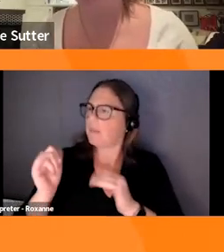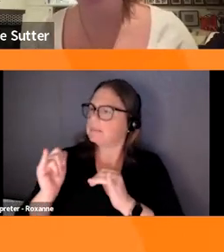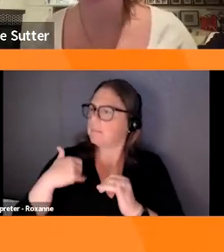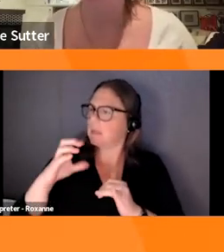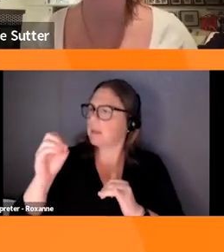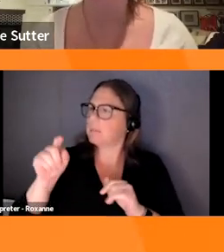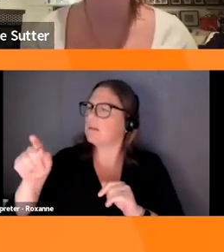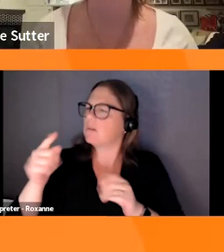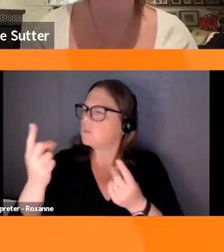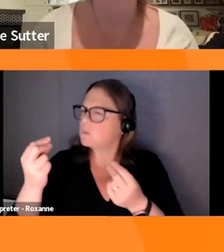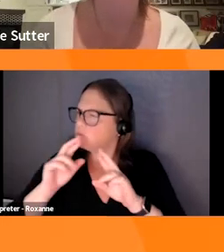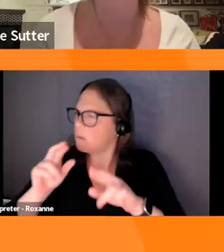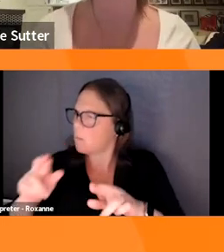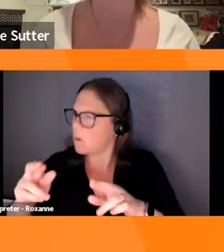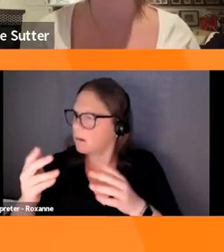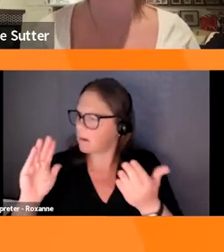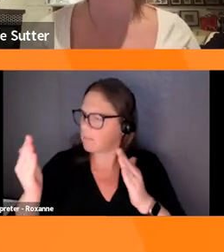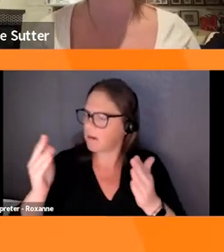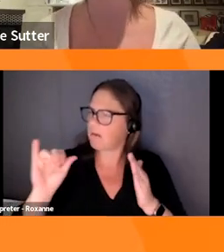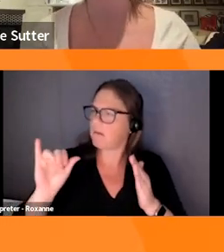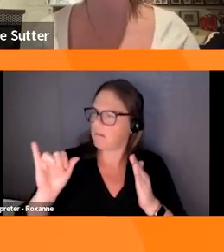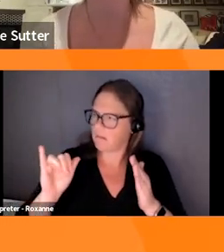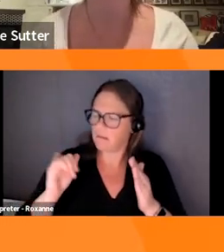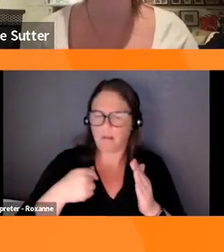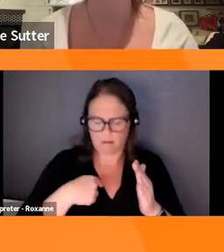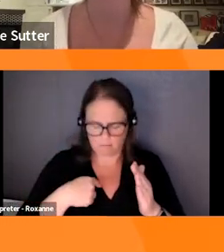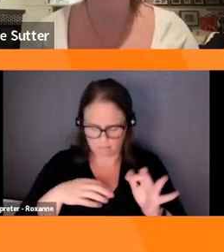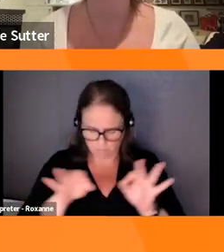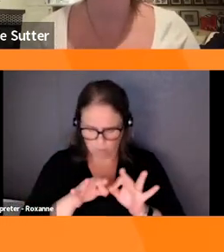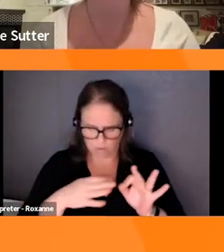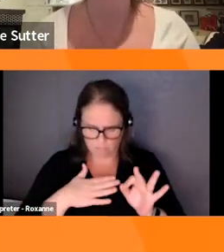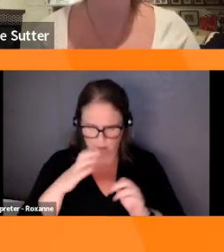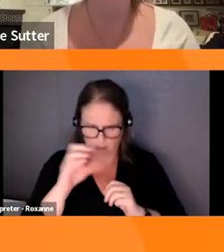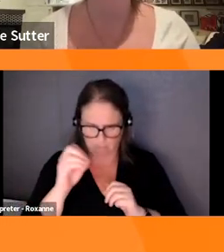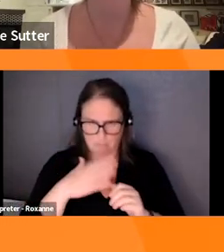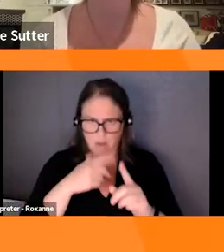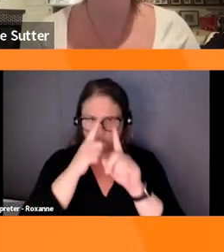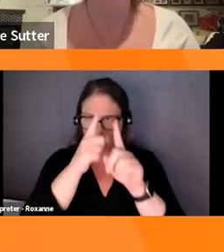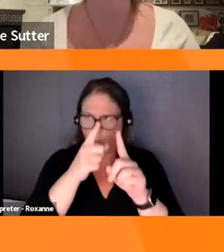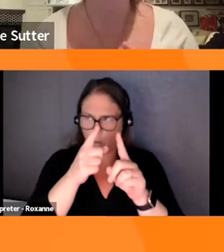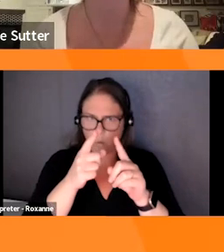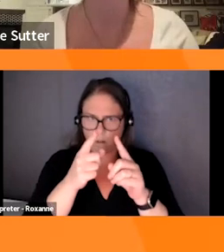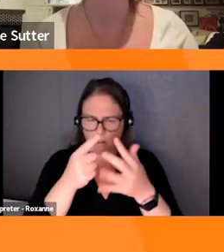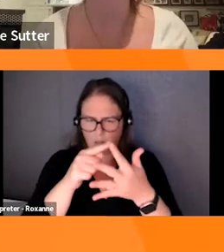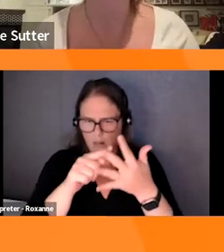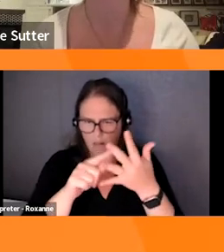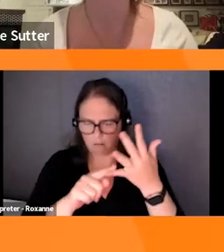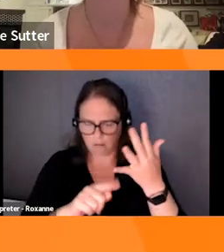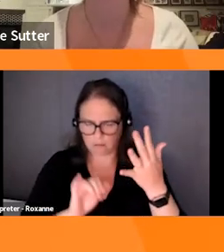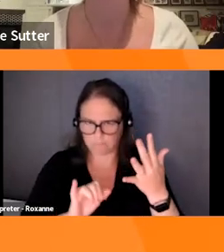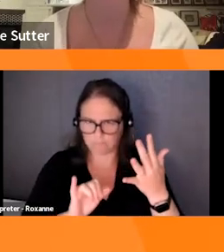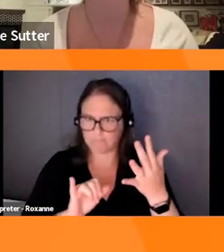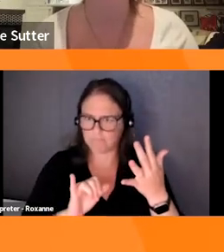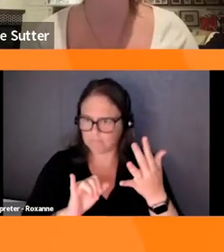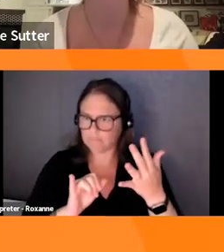reporting, and looking at what's material to your own company, so what is going to impact your company in the space